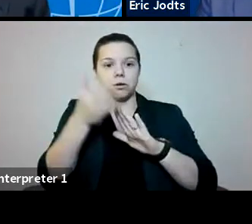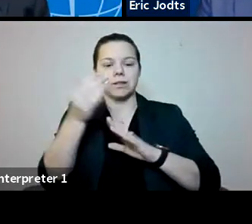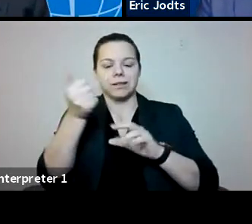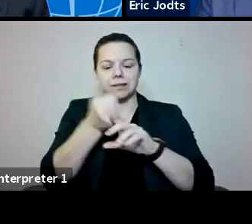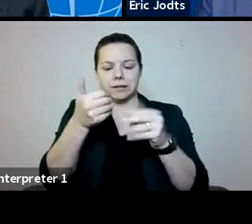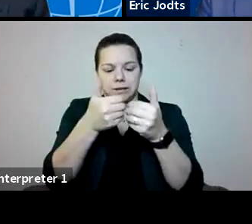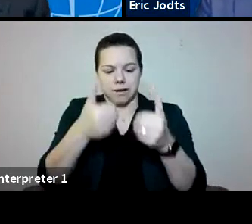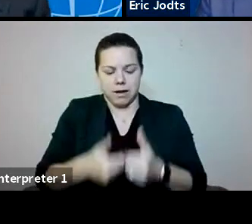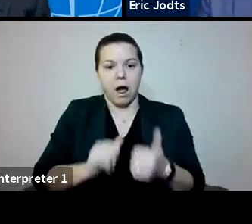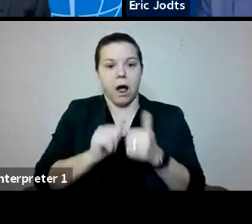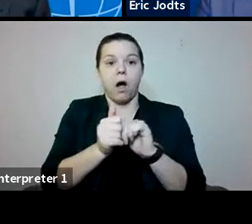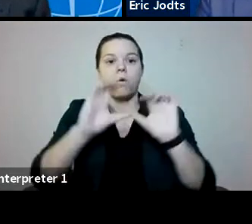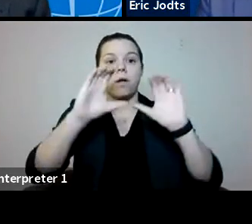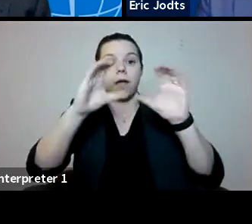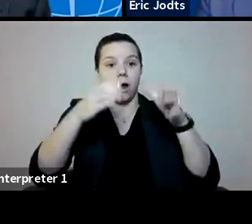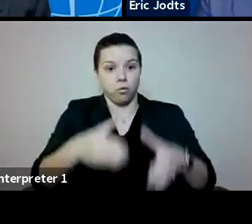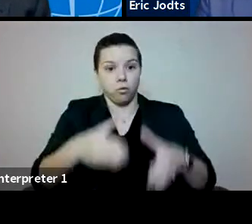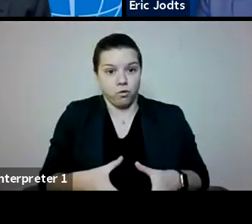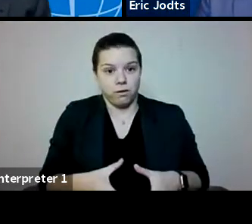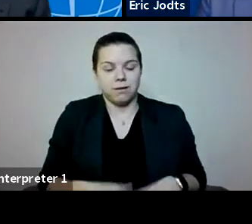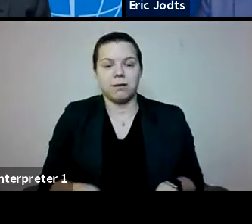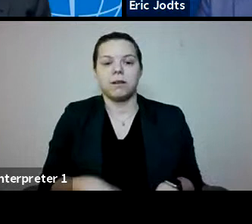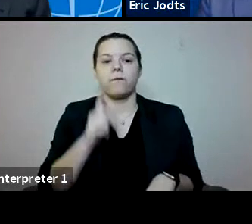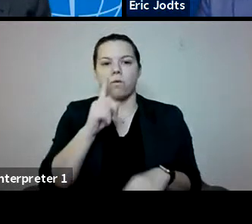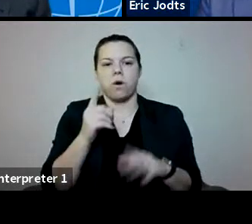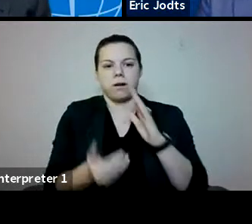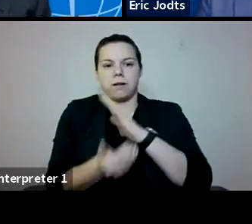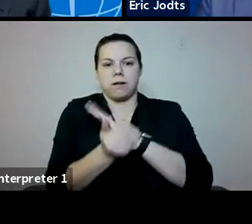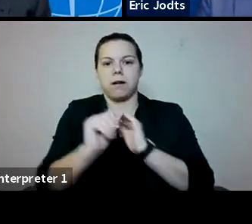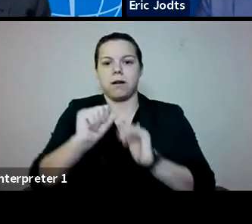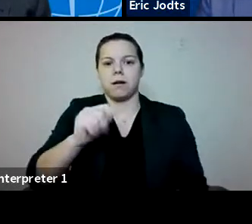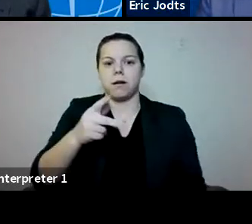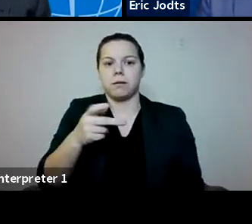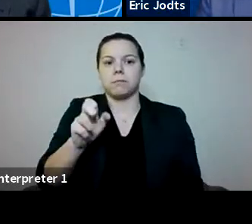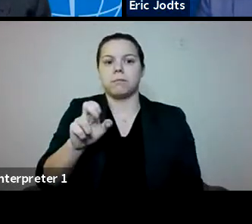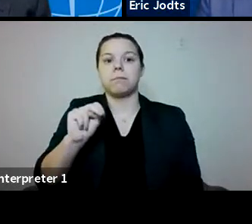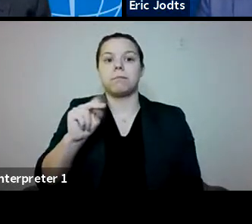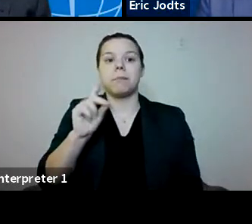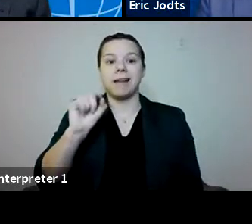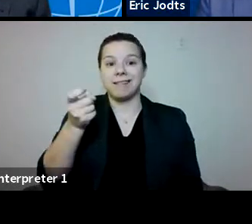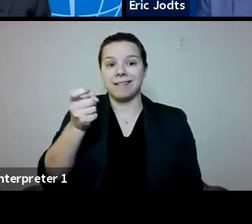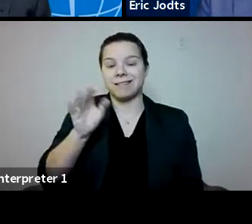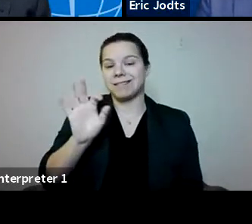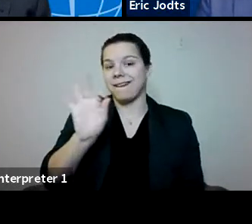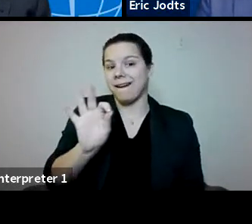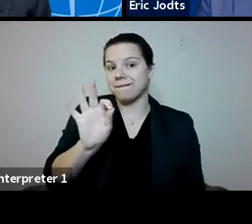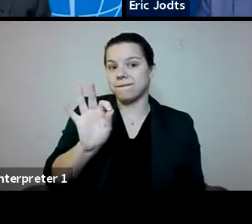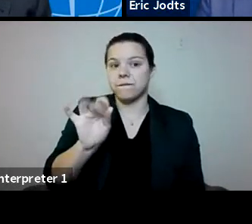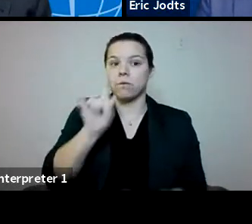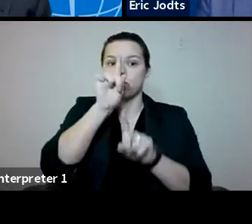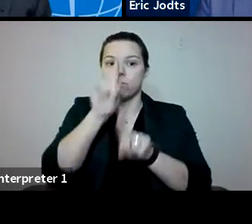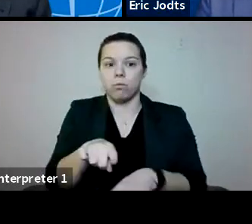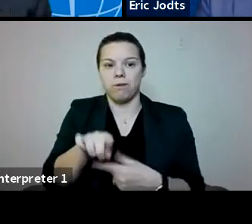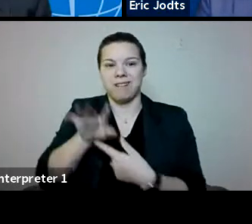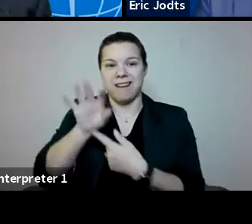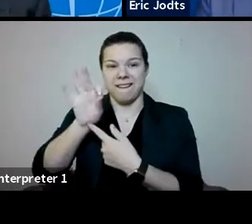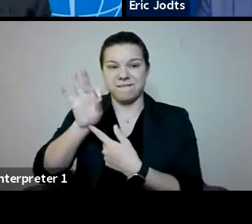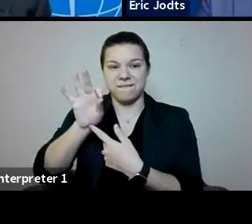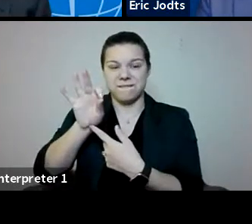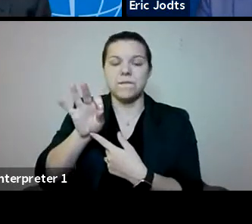aircraft category in Appendix F, that's Appendix Foxtrot, of the report.